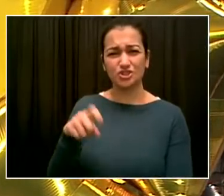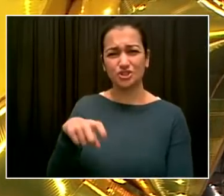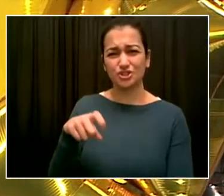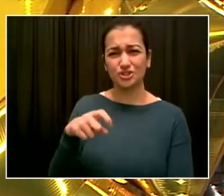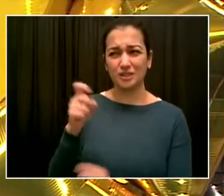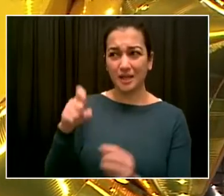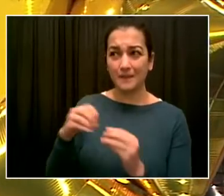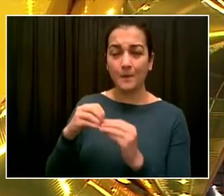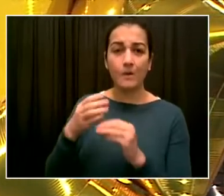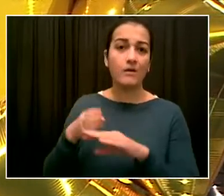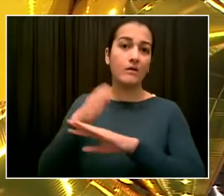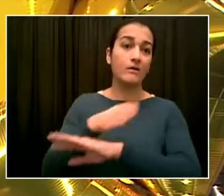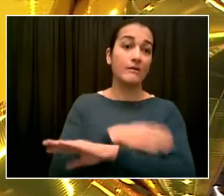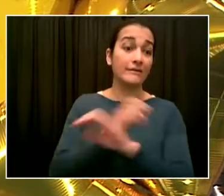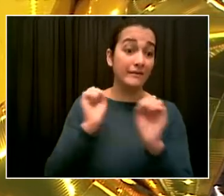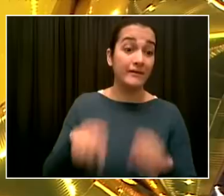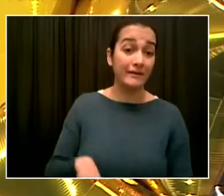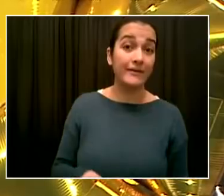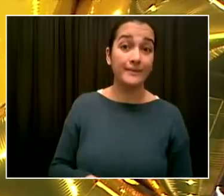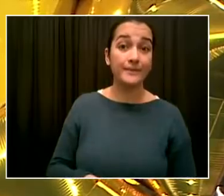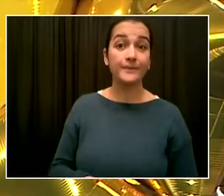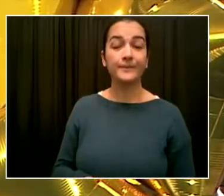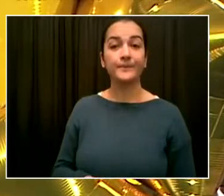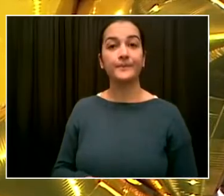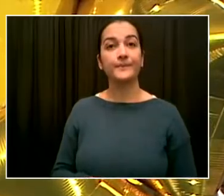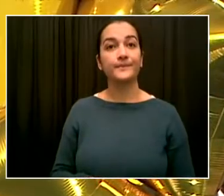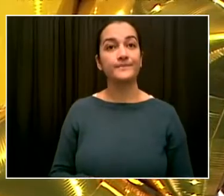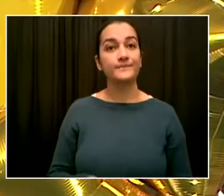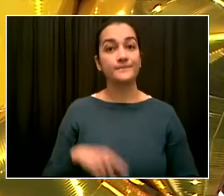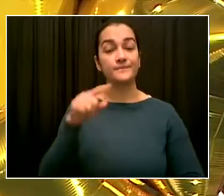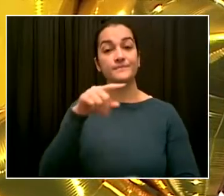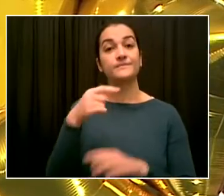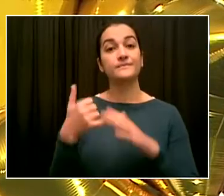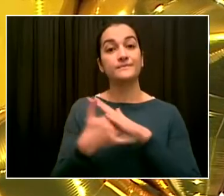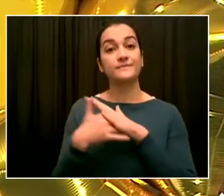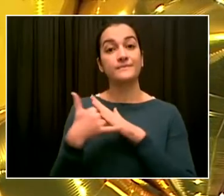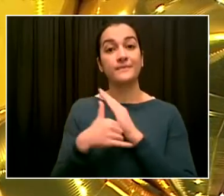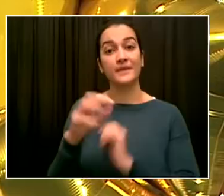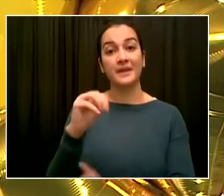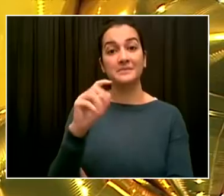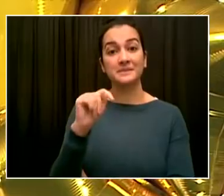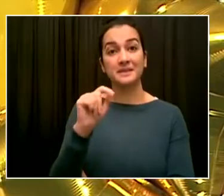I think I heard the MTA workforce is at 70%. That's credible. But